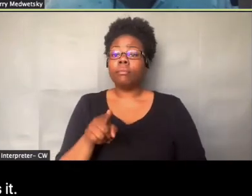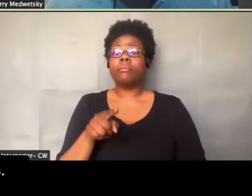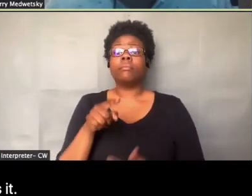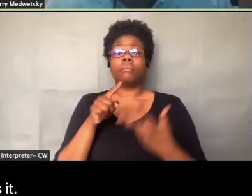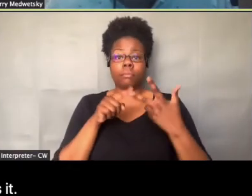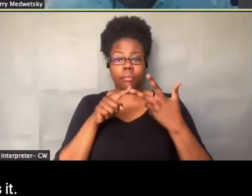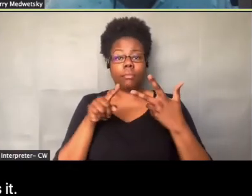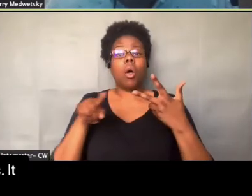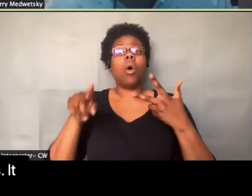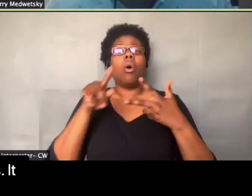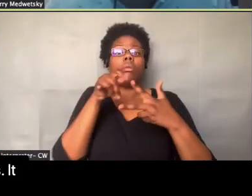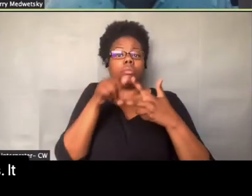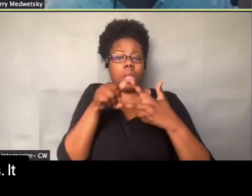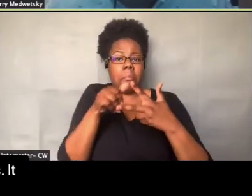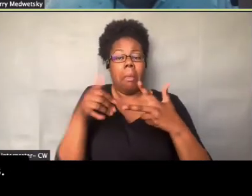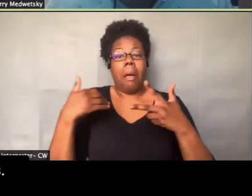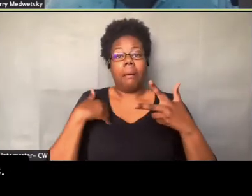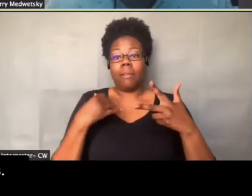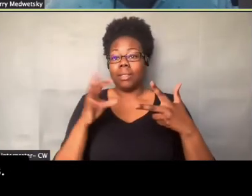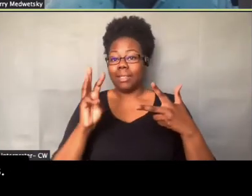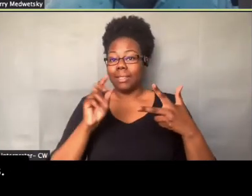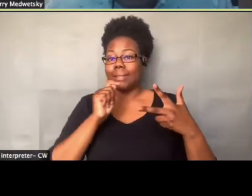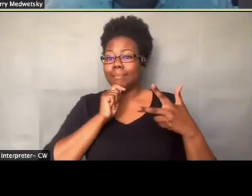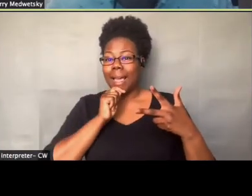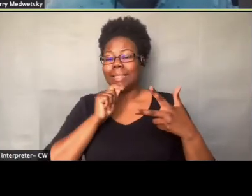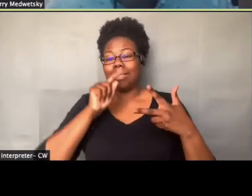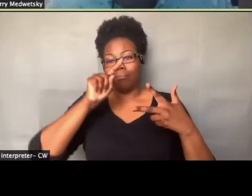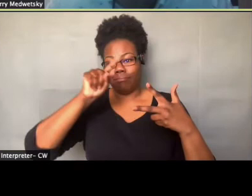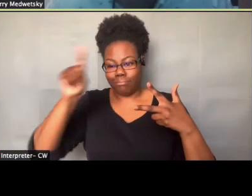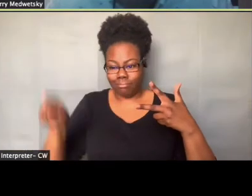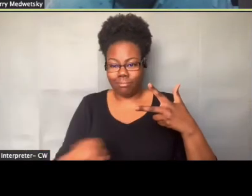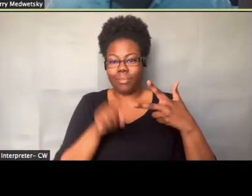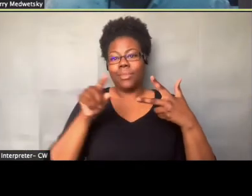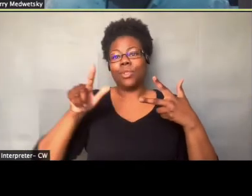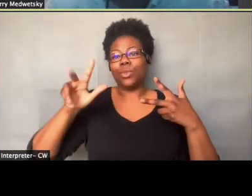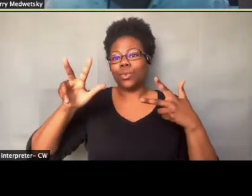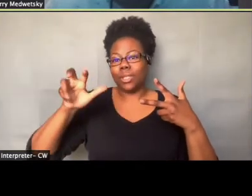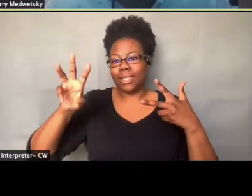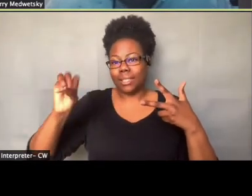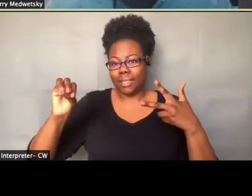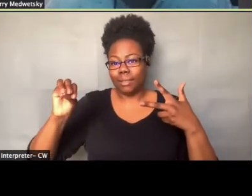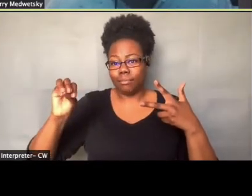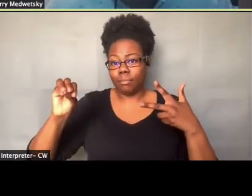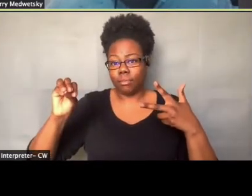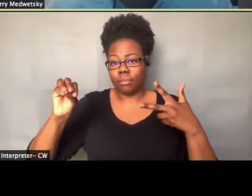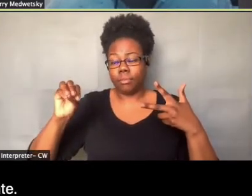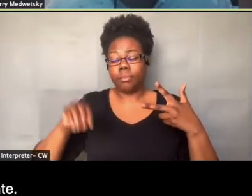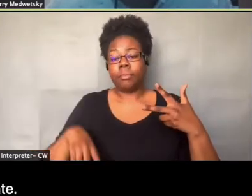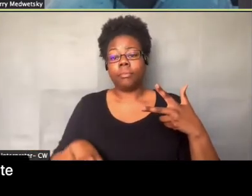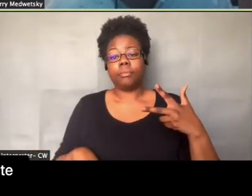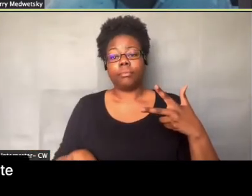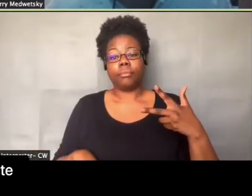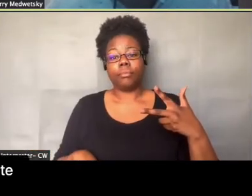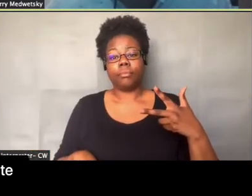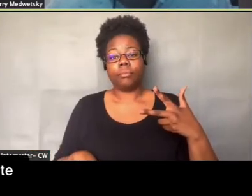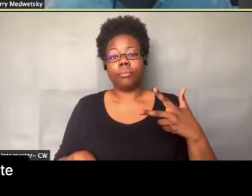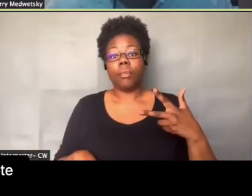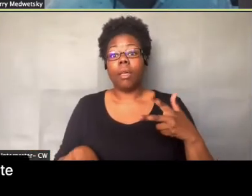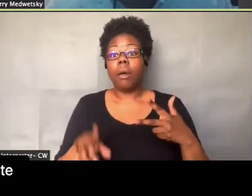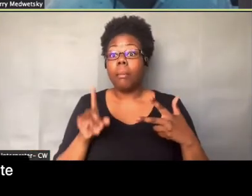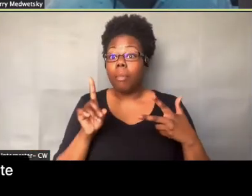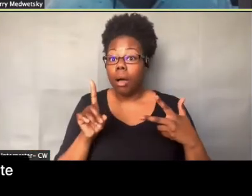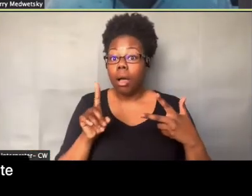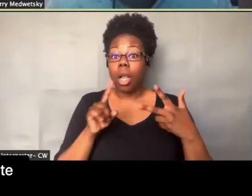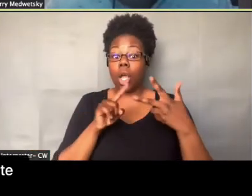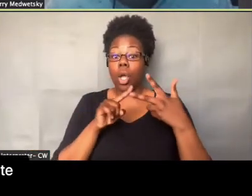in a 60-degree angle. But you can pair and network with each other to create a multi-talker